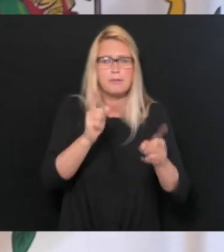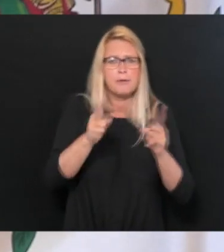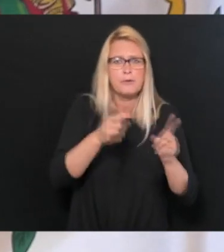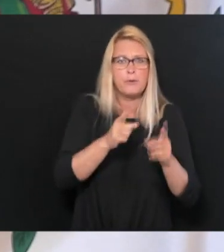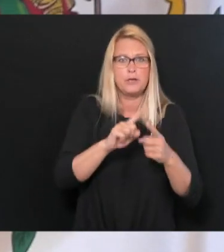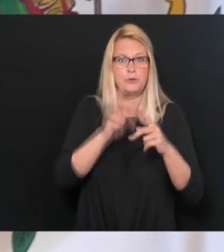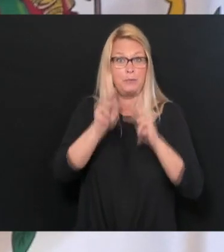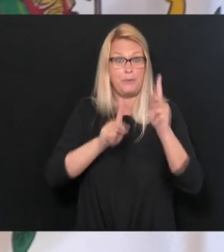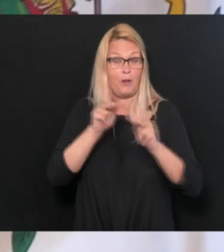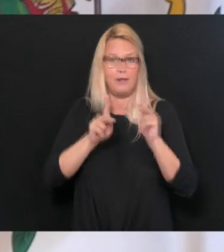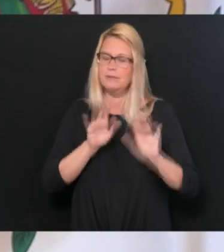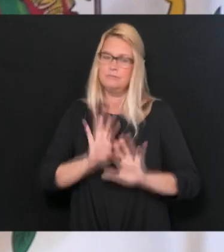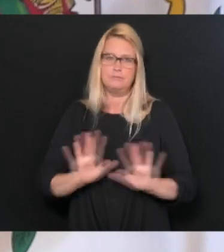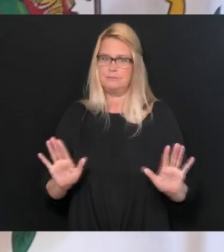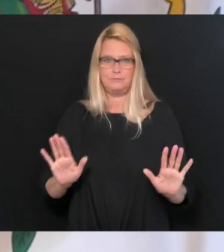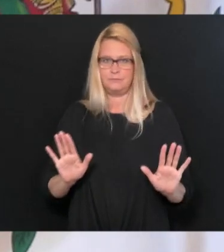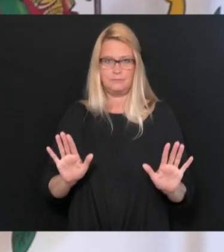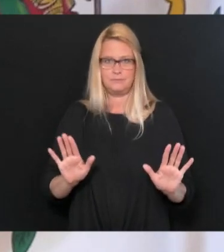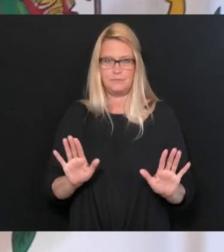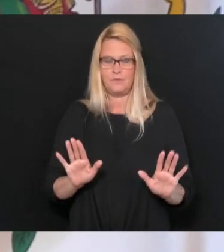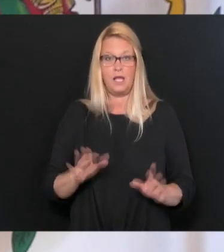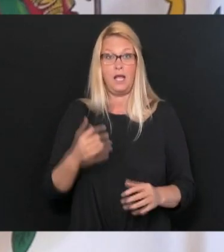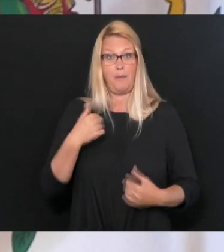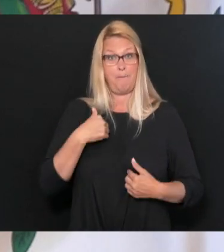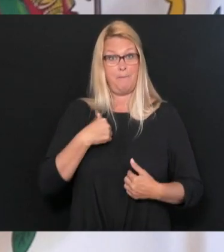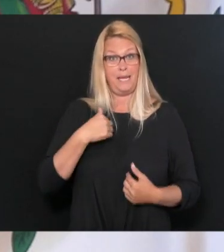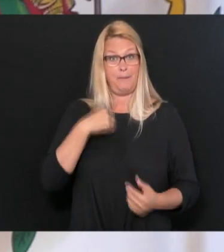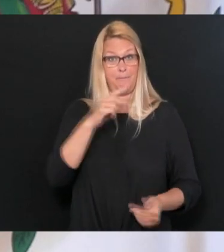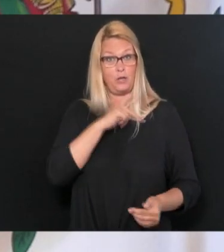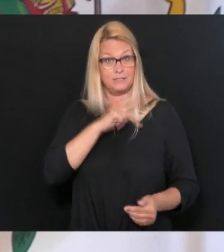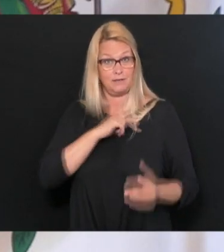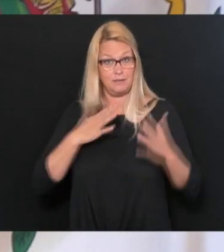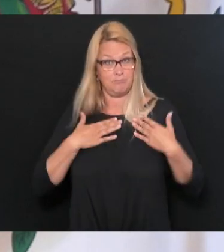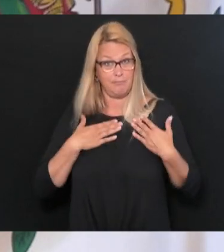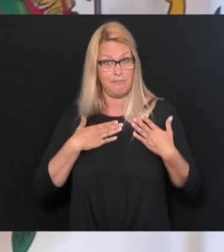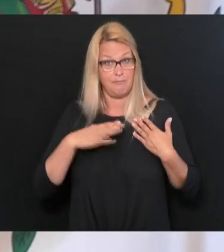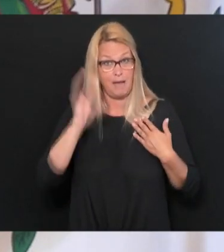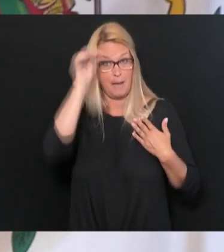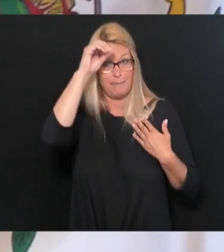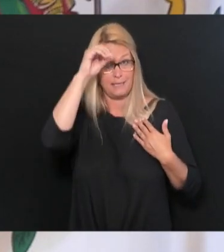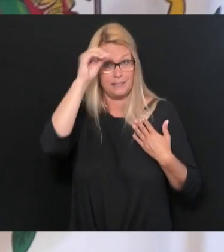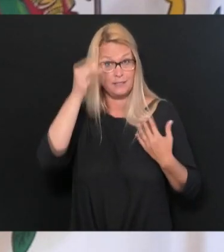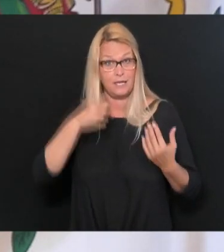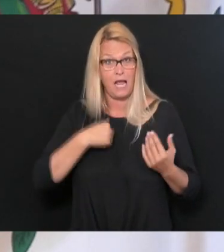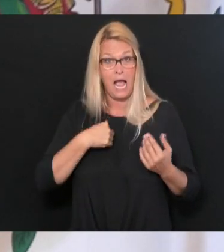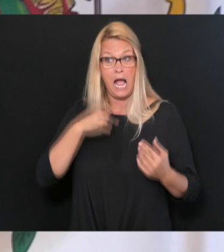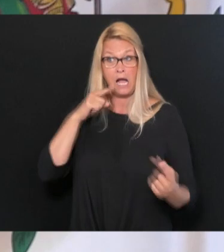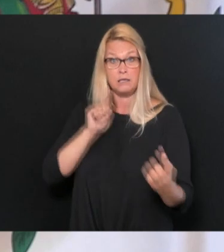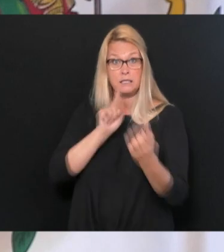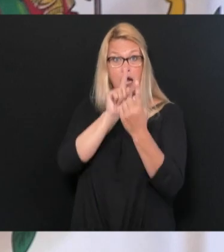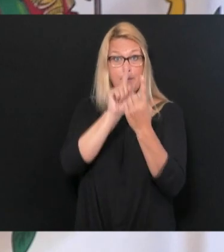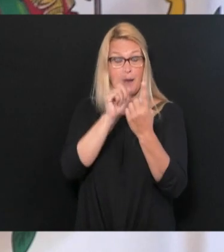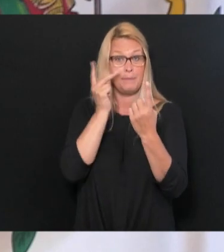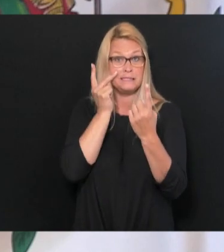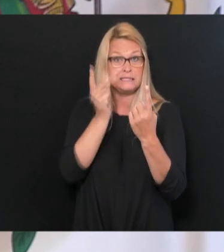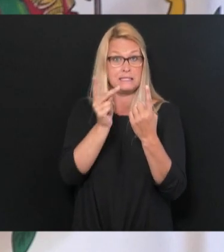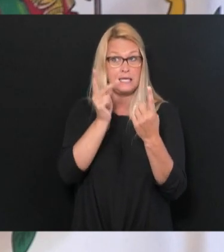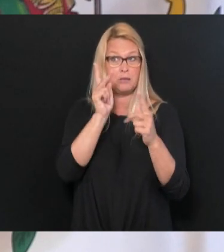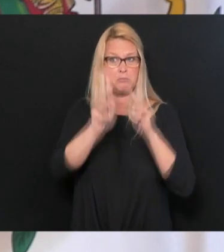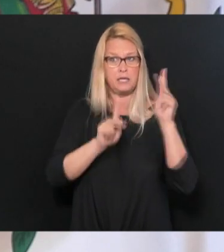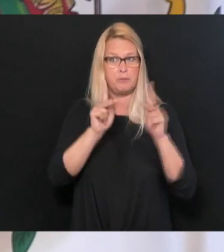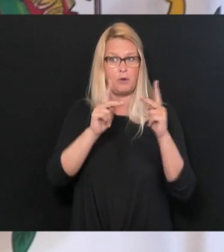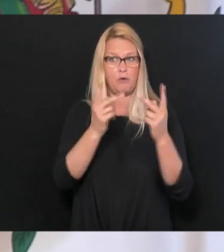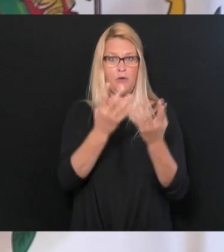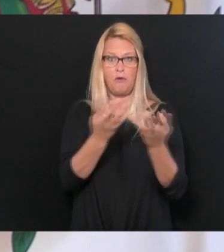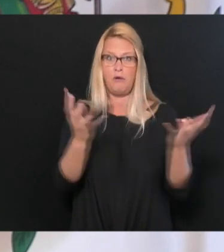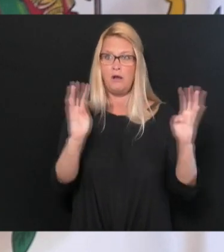doing things that, I mean, what I would do is if I were coming into a situation and people, you know, you